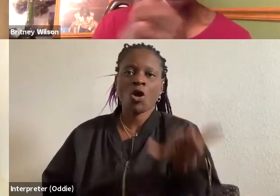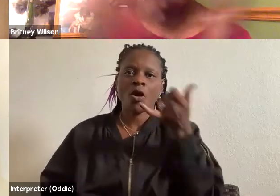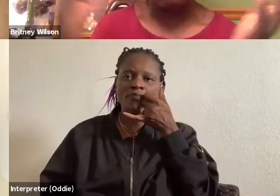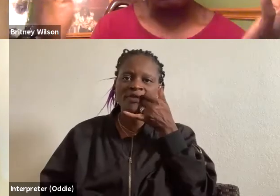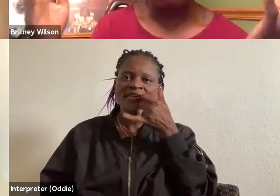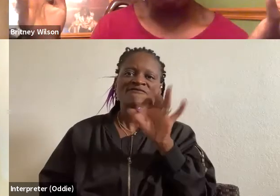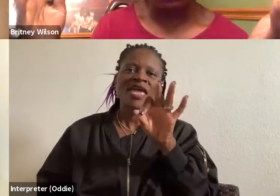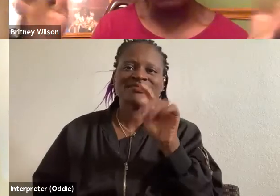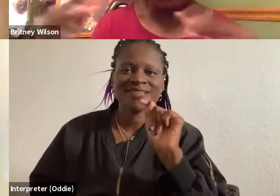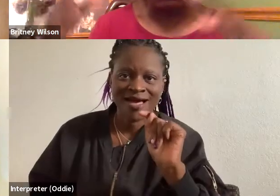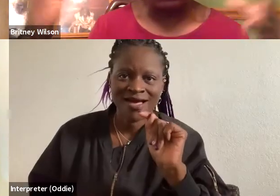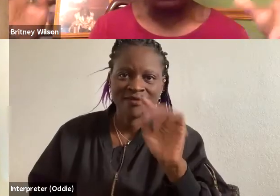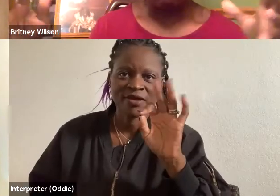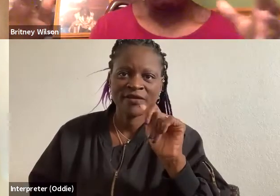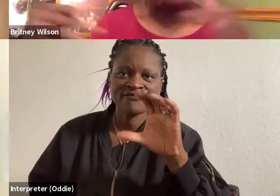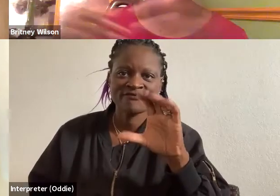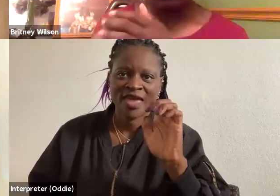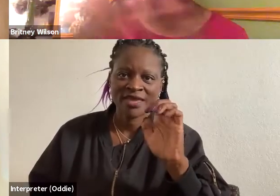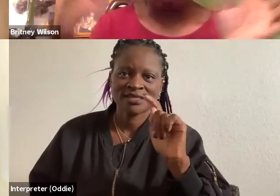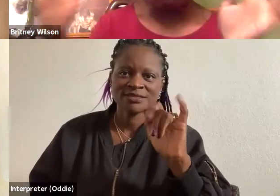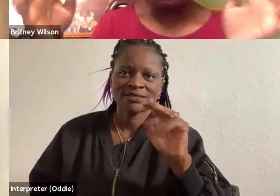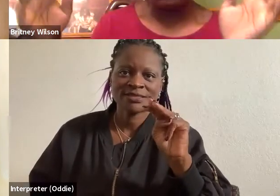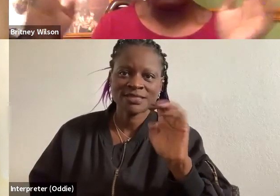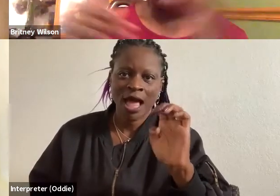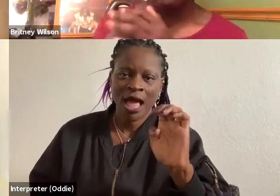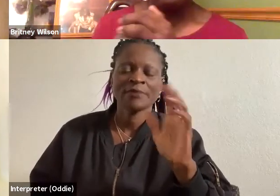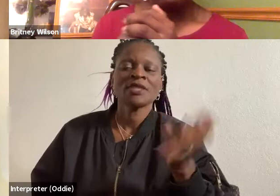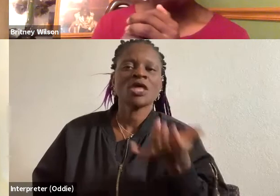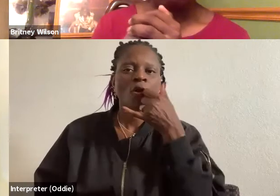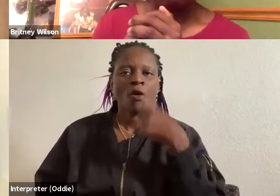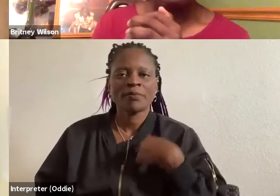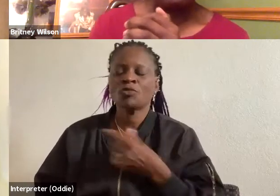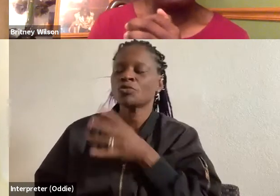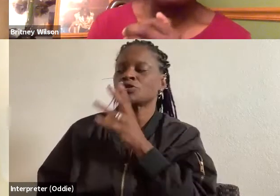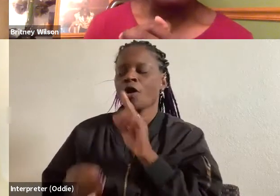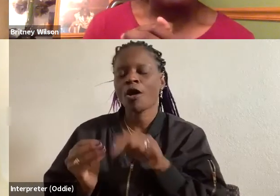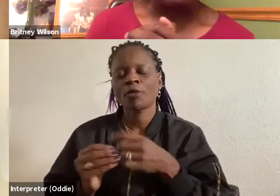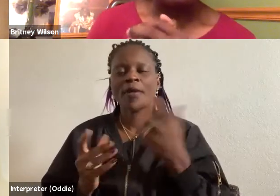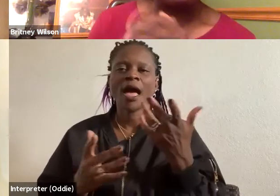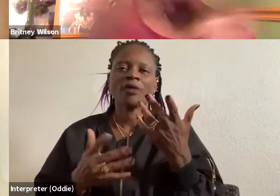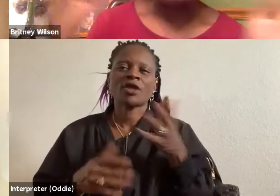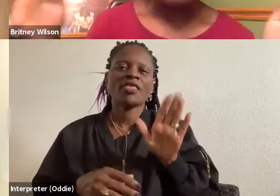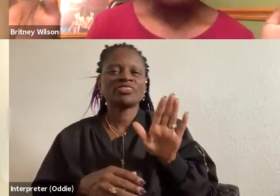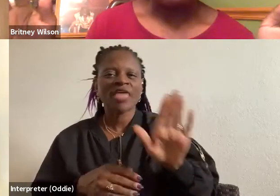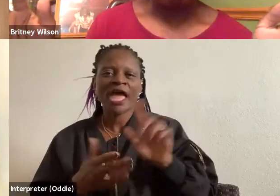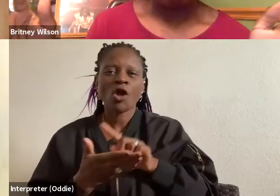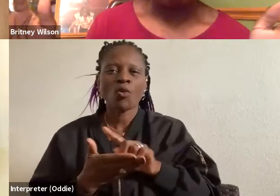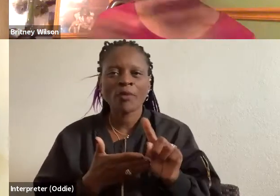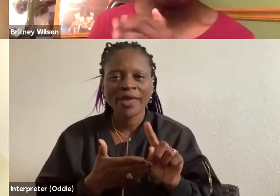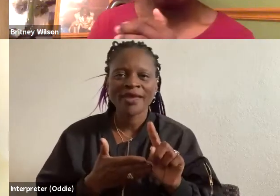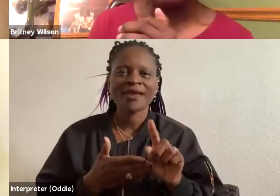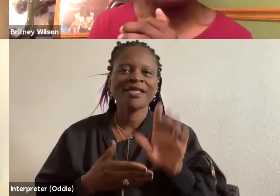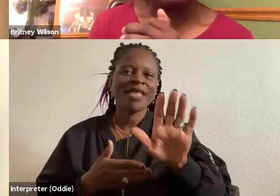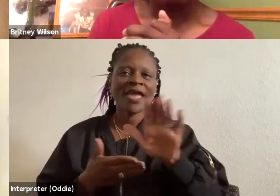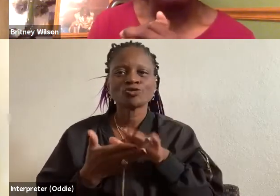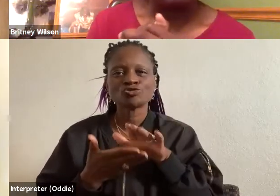And sometimes we don't read. Sometimes we just talk about their week. They're in virtual school. They're 5 and 6. And that's usually the highlight of my week,